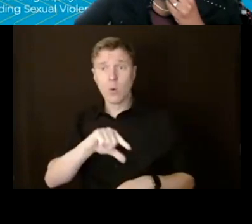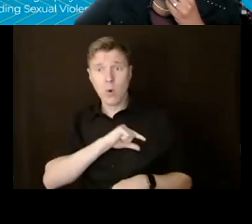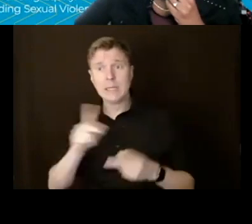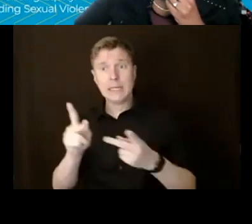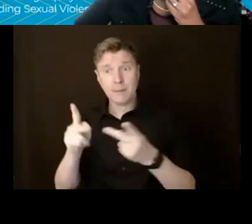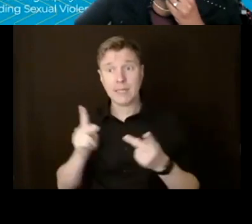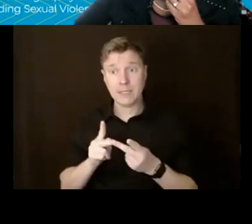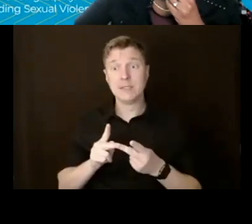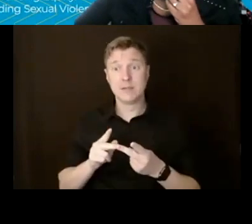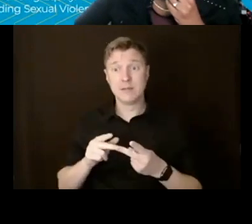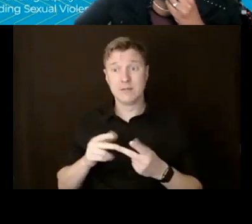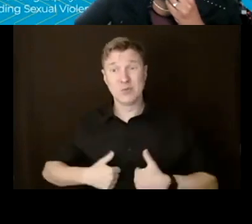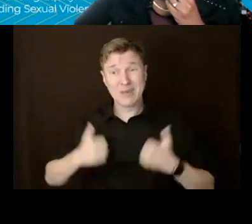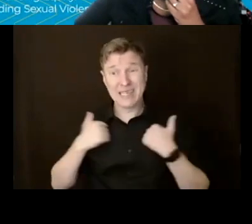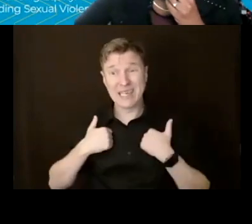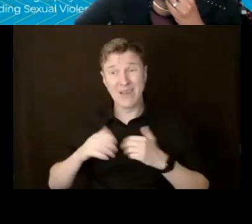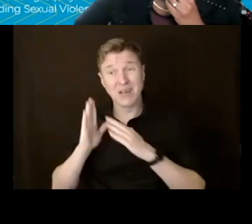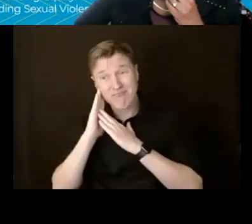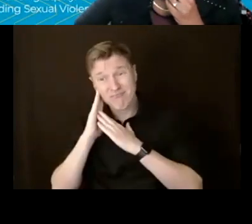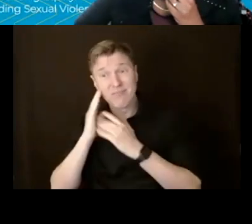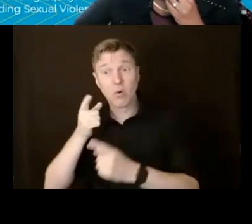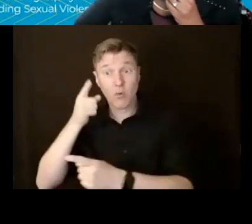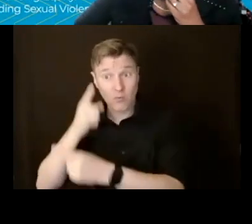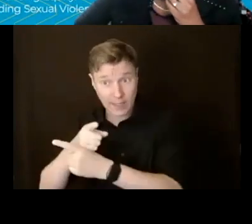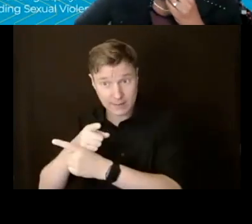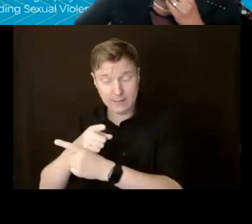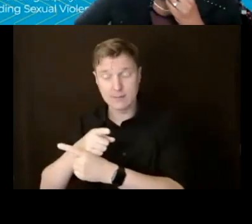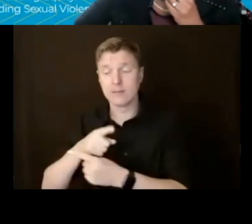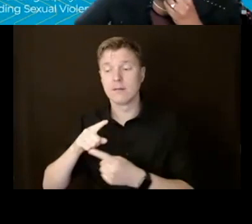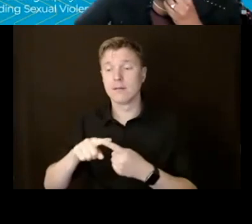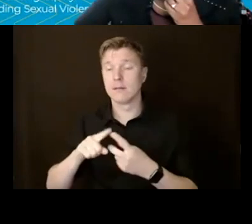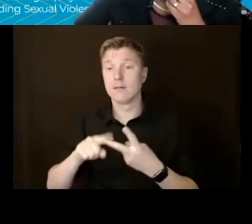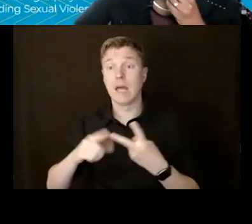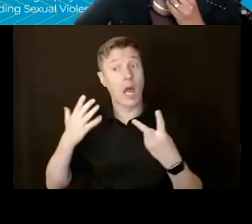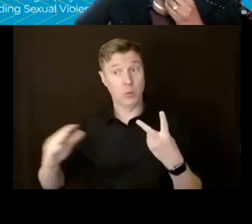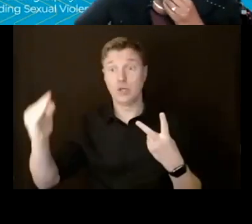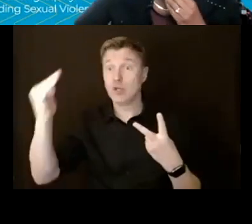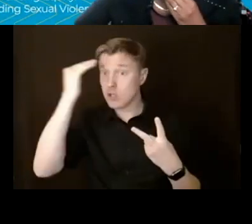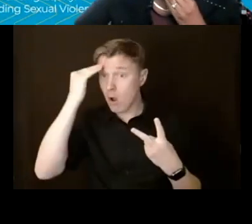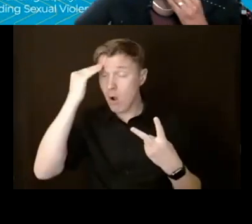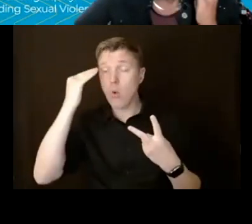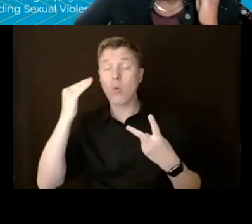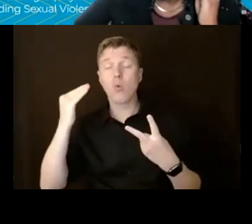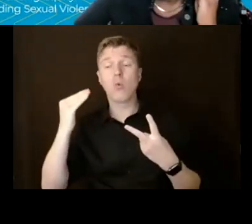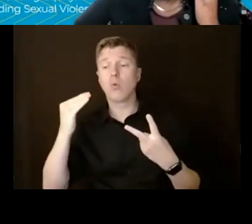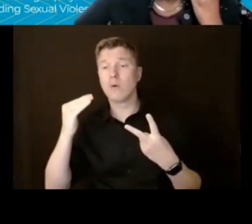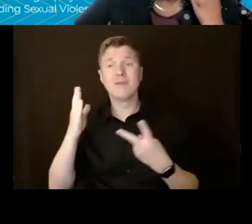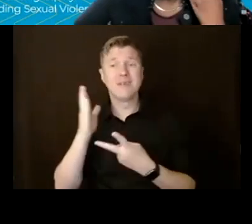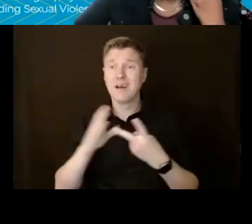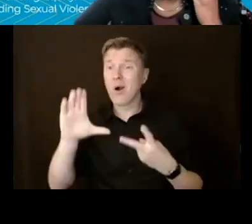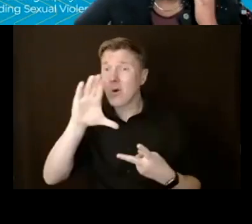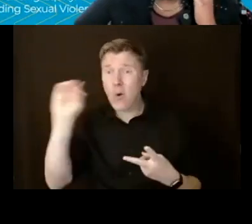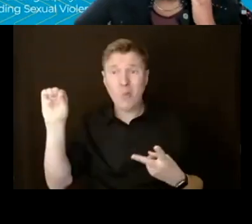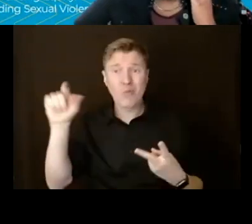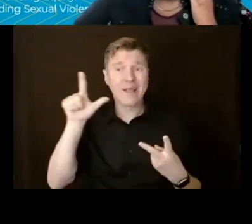lay their head, right? And we know that a handful of corporate